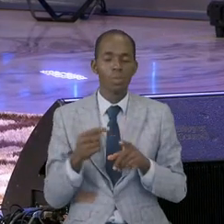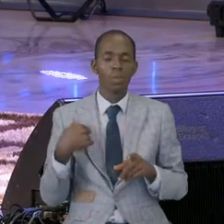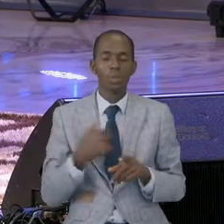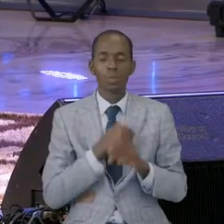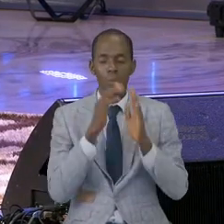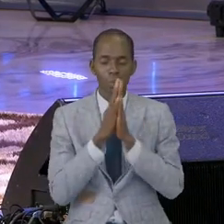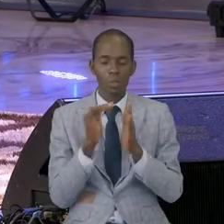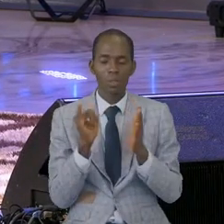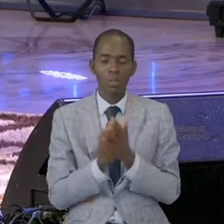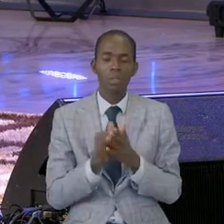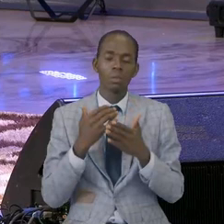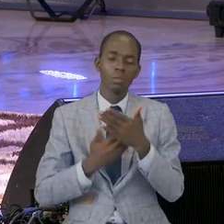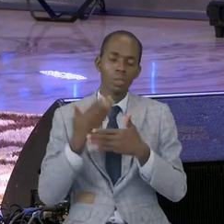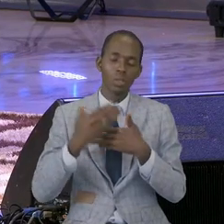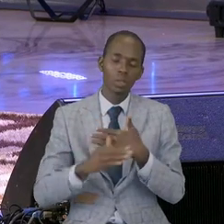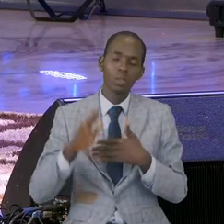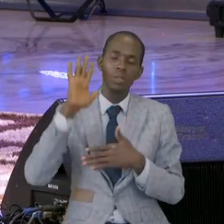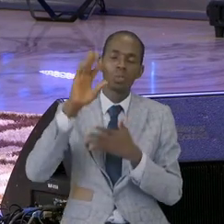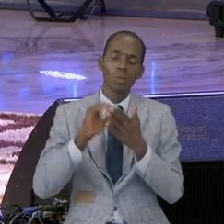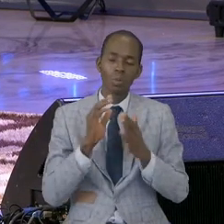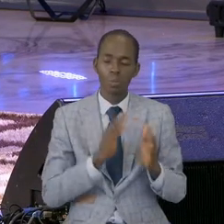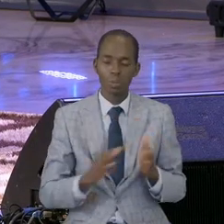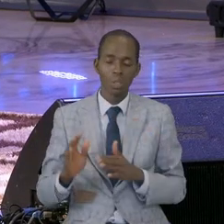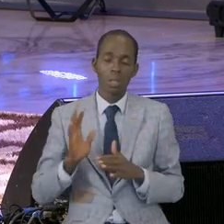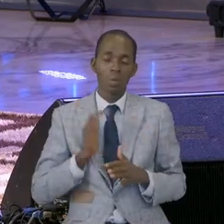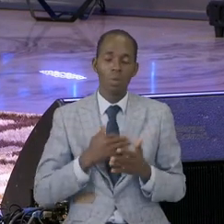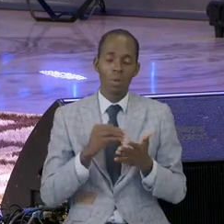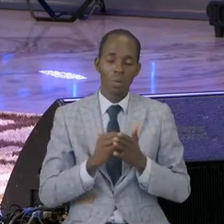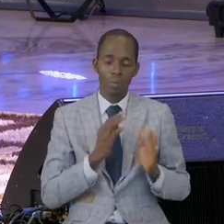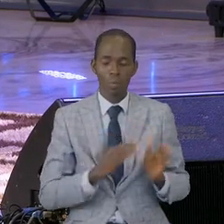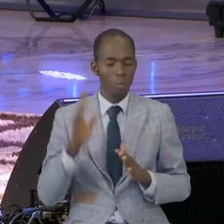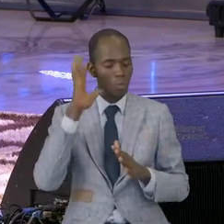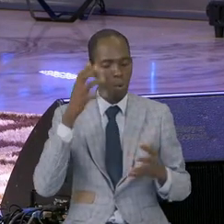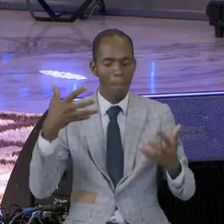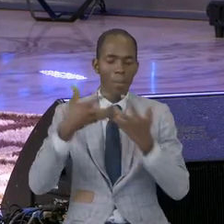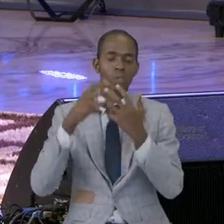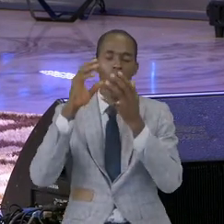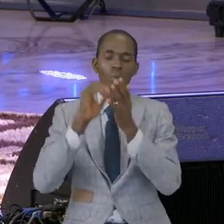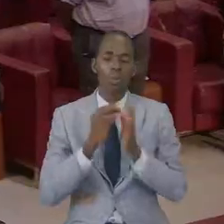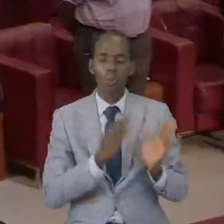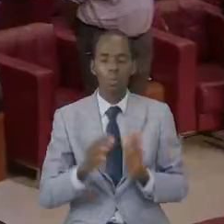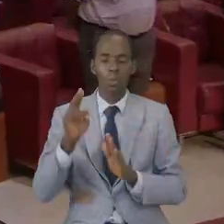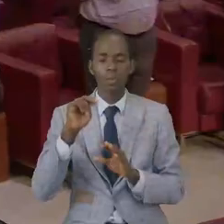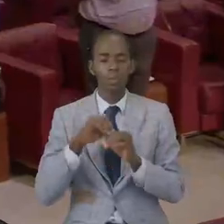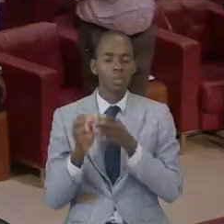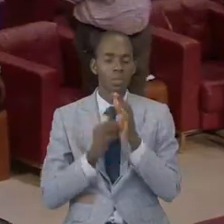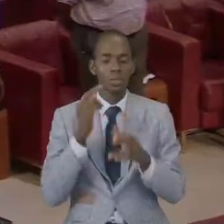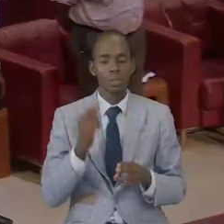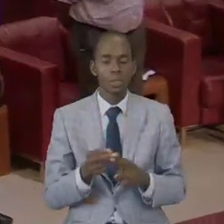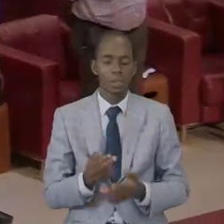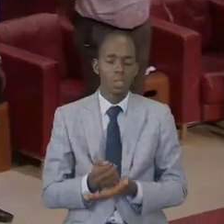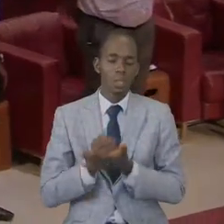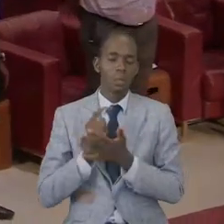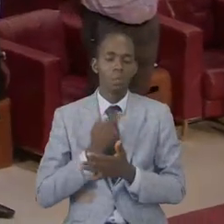own preparation, our own preparation, will match your preparation in Jesus' name. Help us